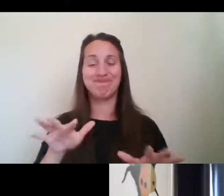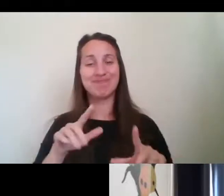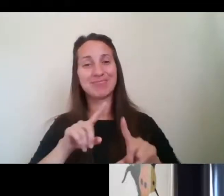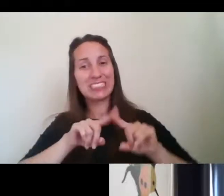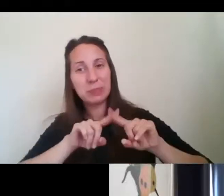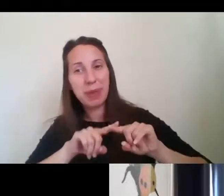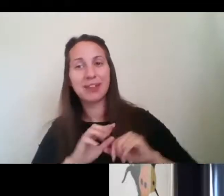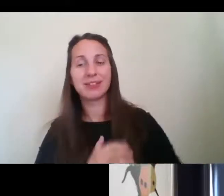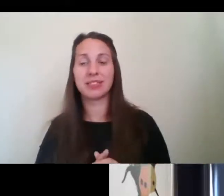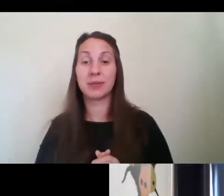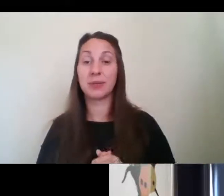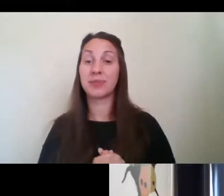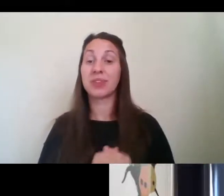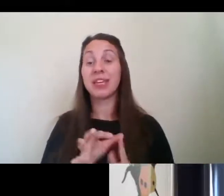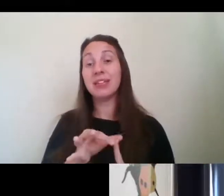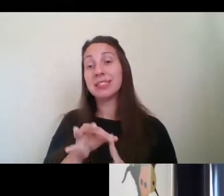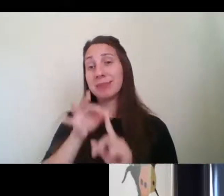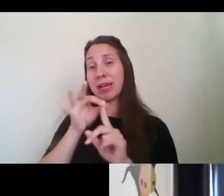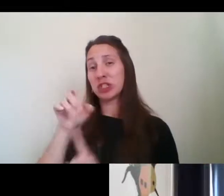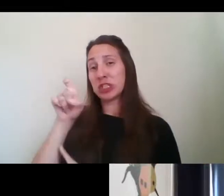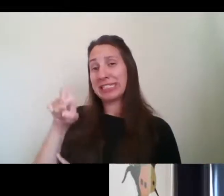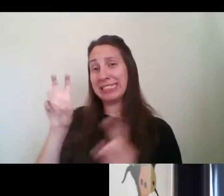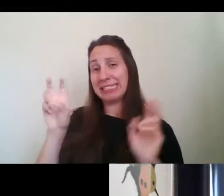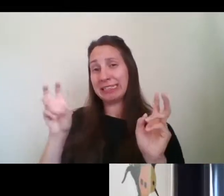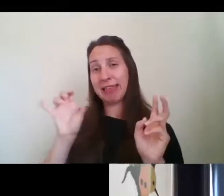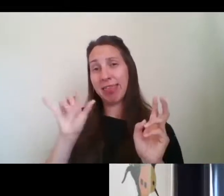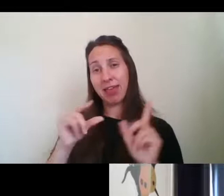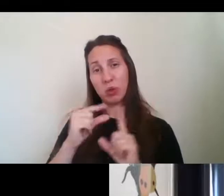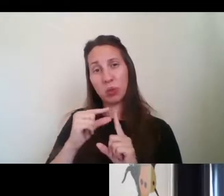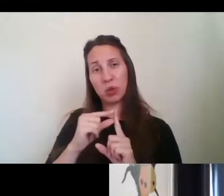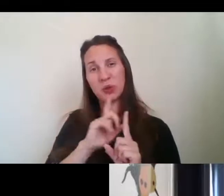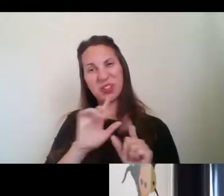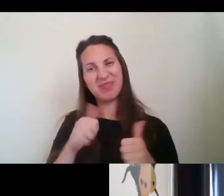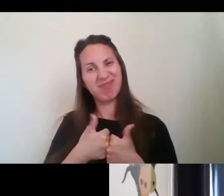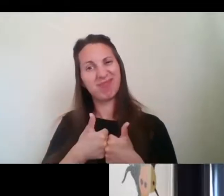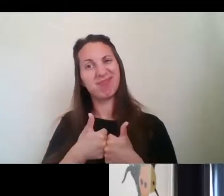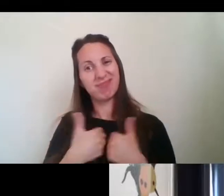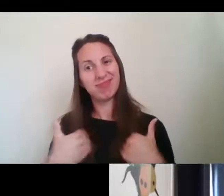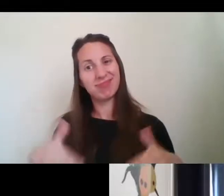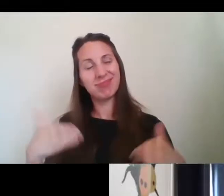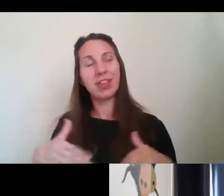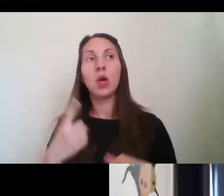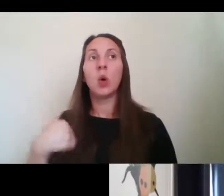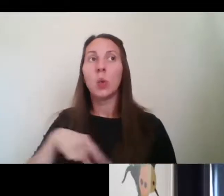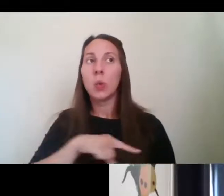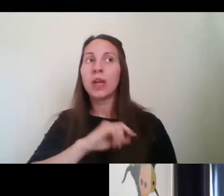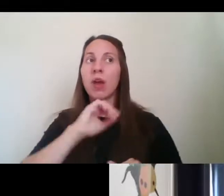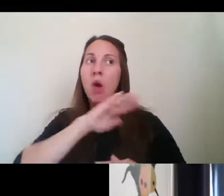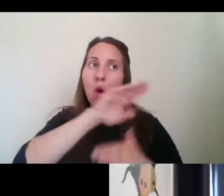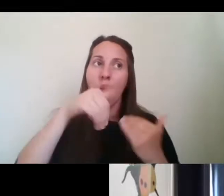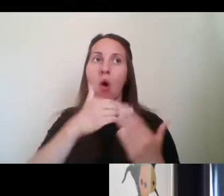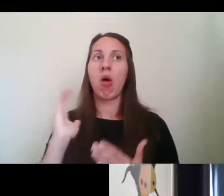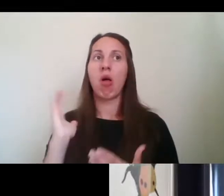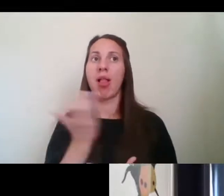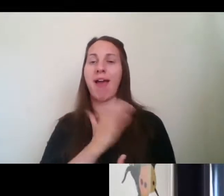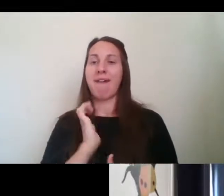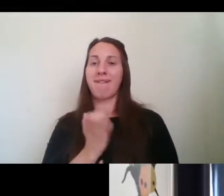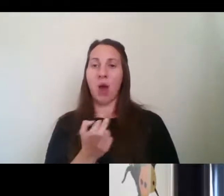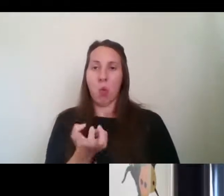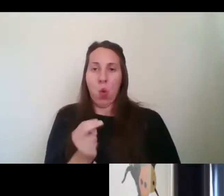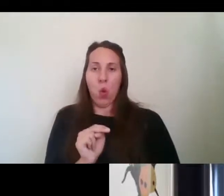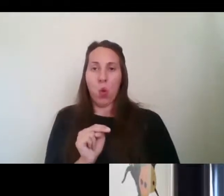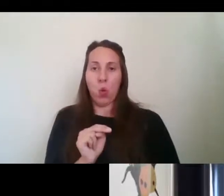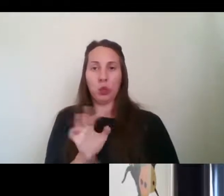special needs is a little bit of a challenging term. We all have our own unique educational needs, and that